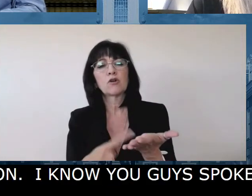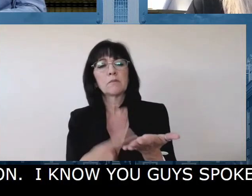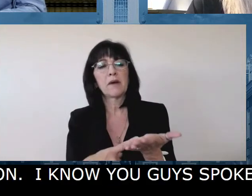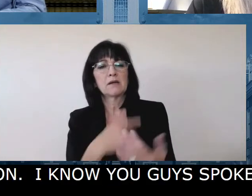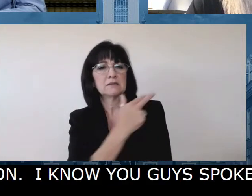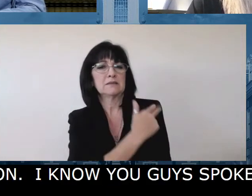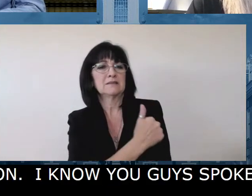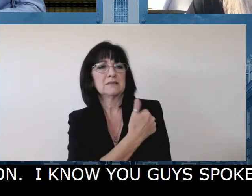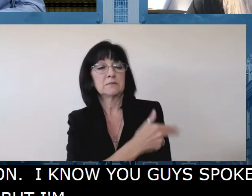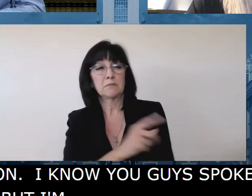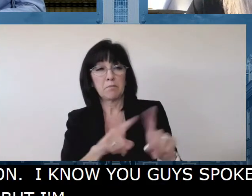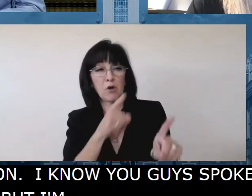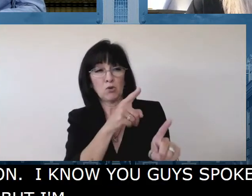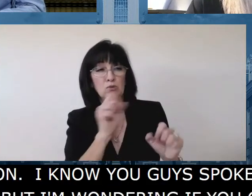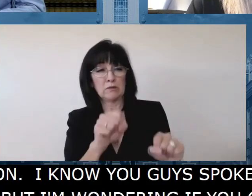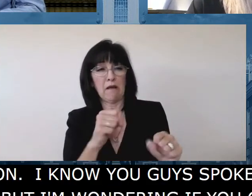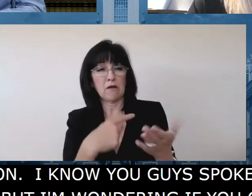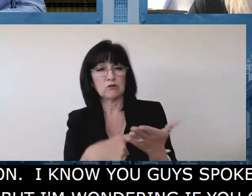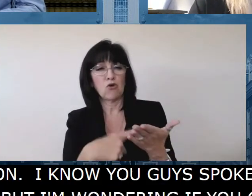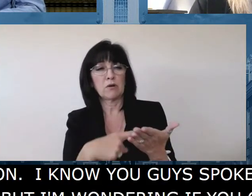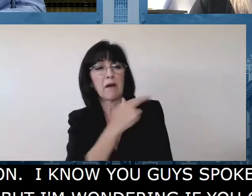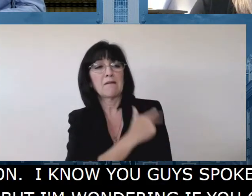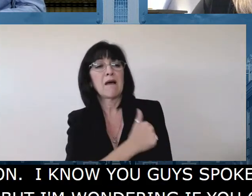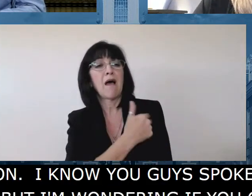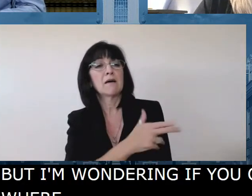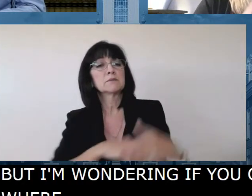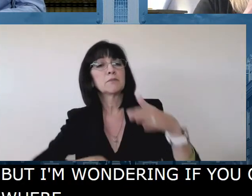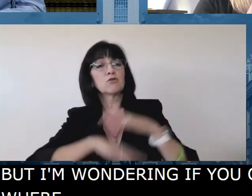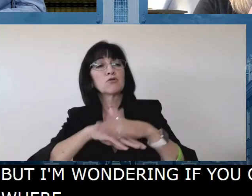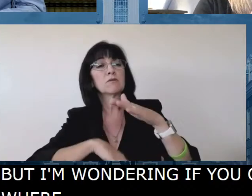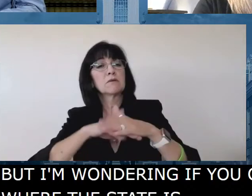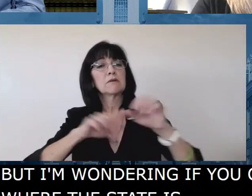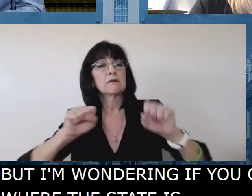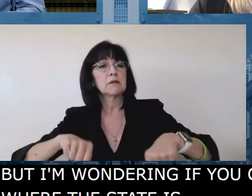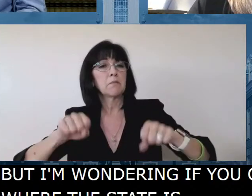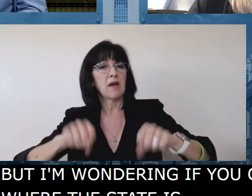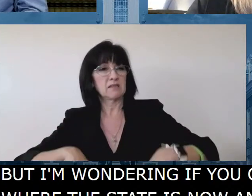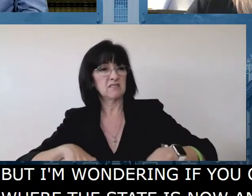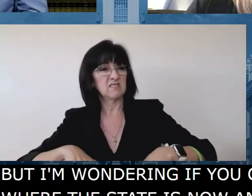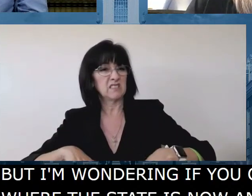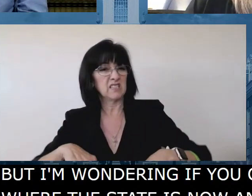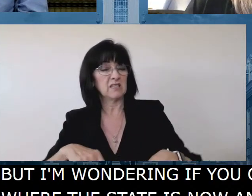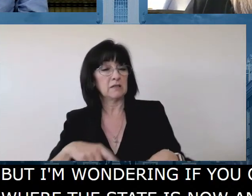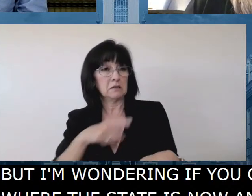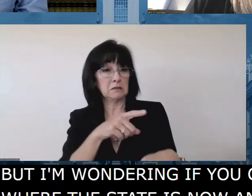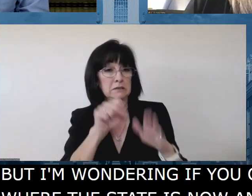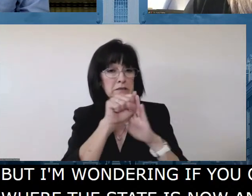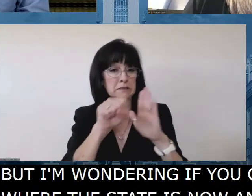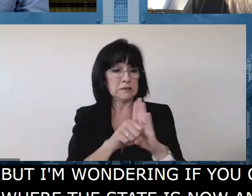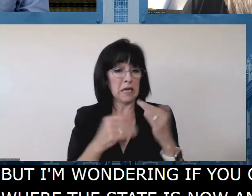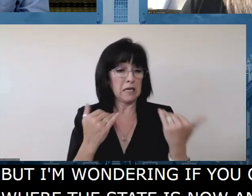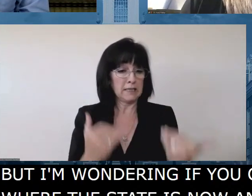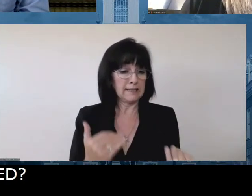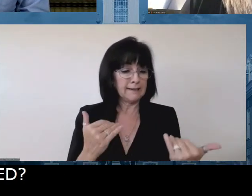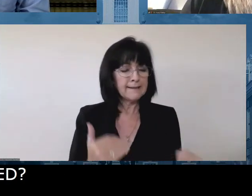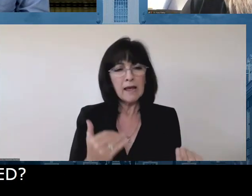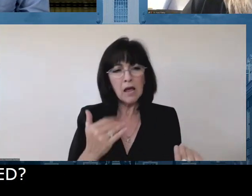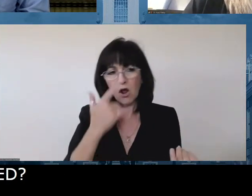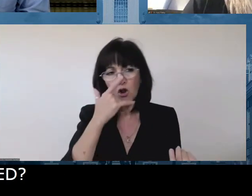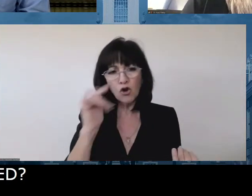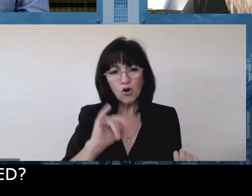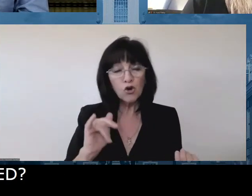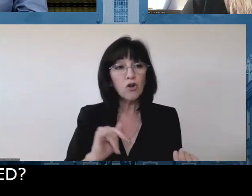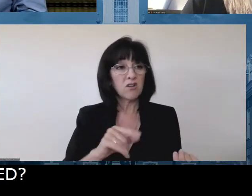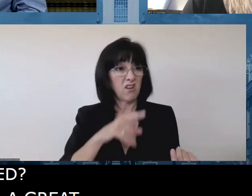about hospital capacity, where the state is now, and at what point do you get worried? Yeah, so that's a great question,